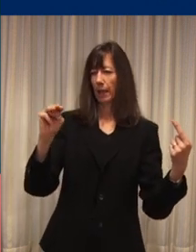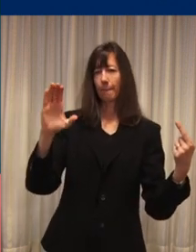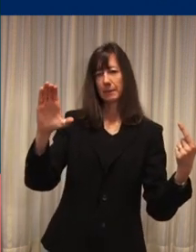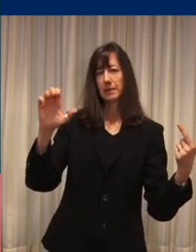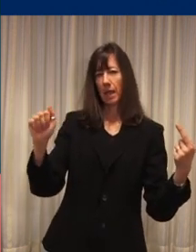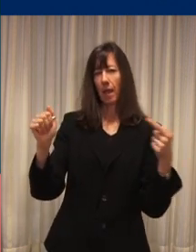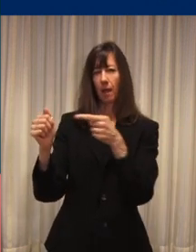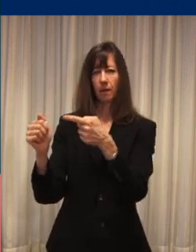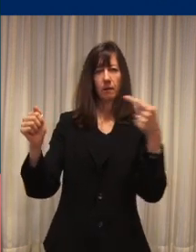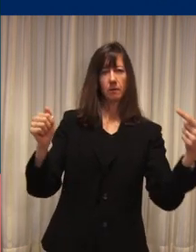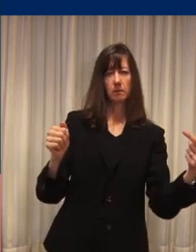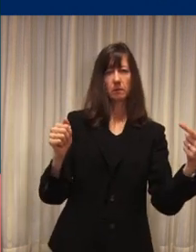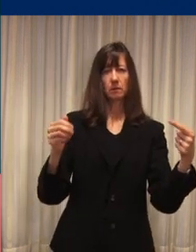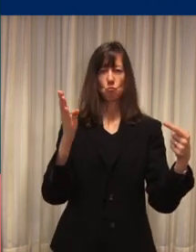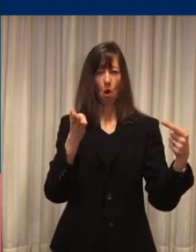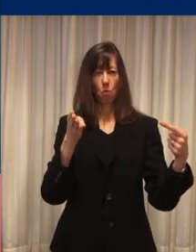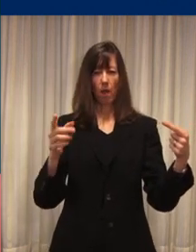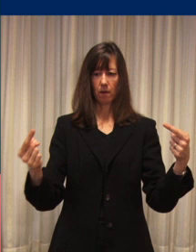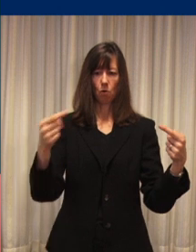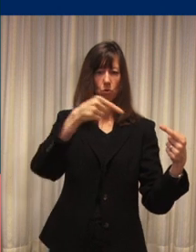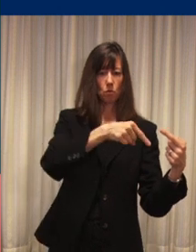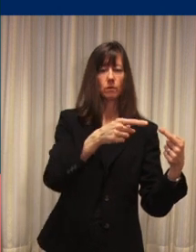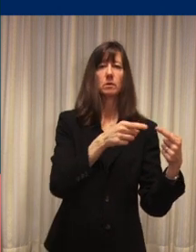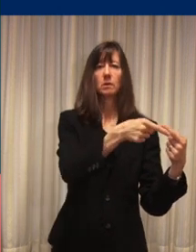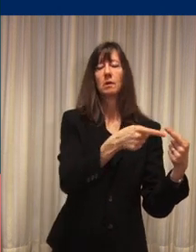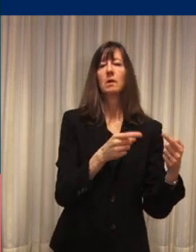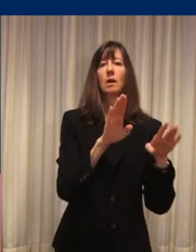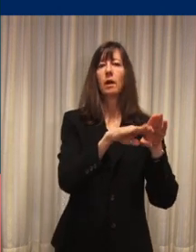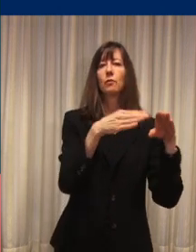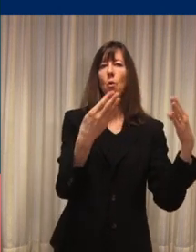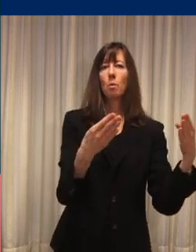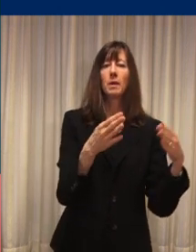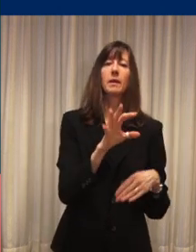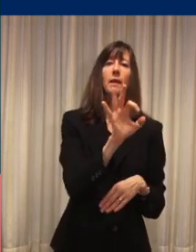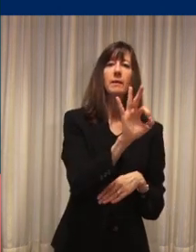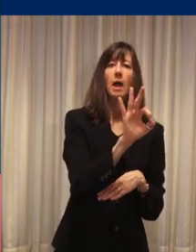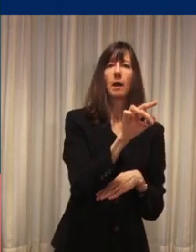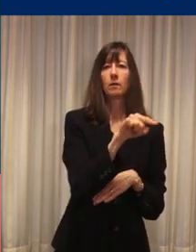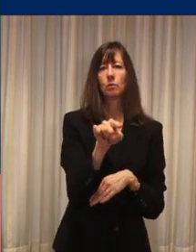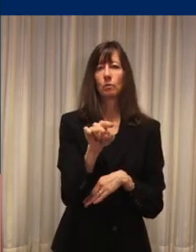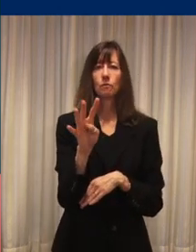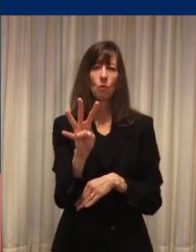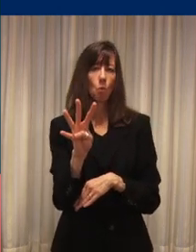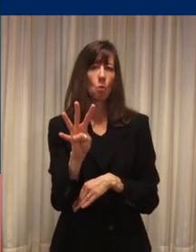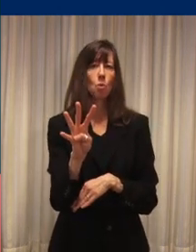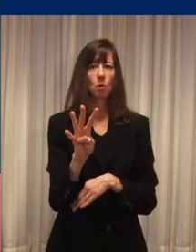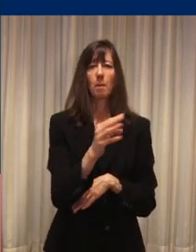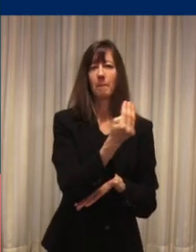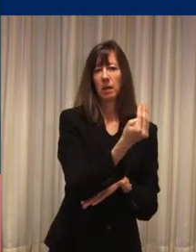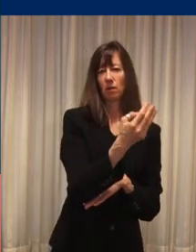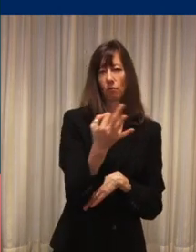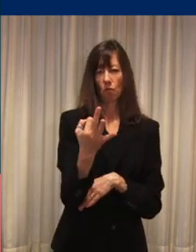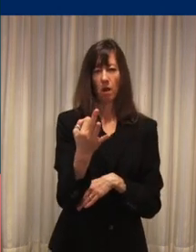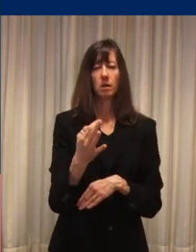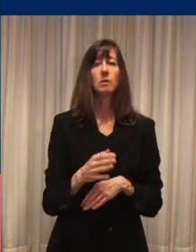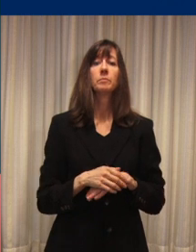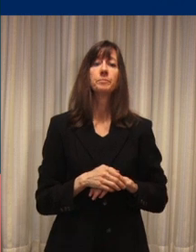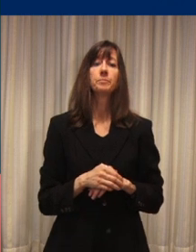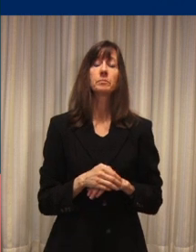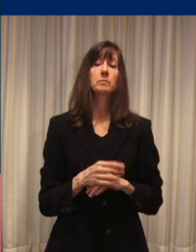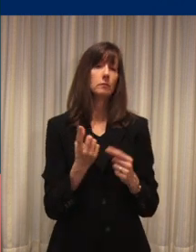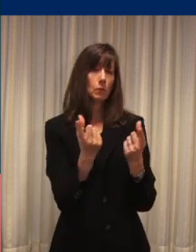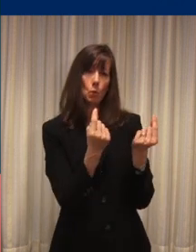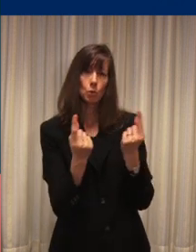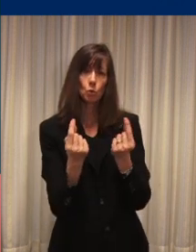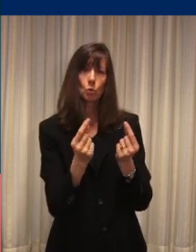Monday through Friday, 9 a.m. to 4 p.m. And then the only thing you need to do to get set up there is call